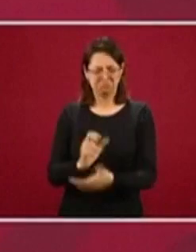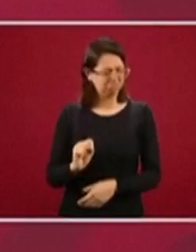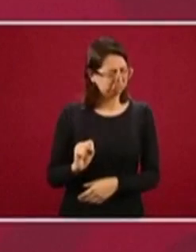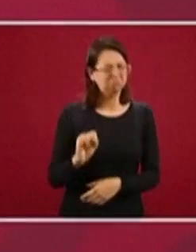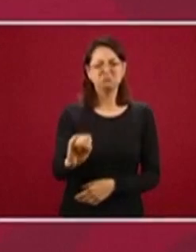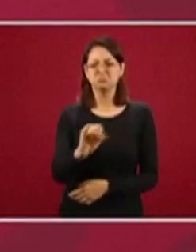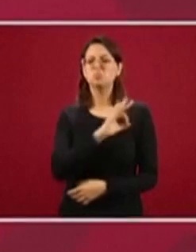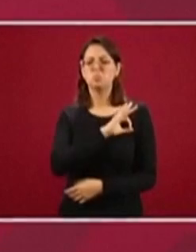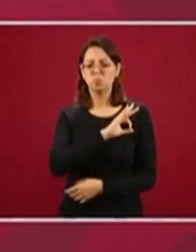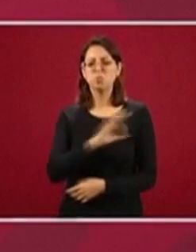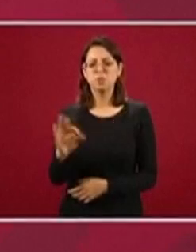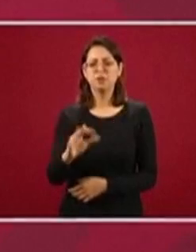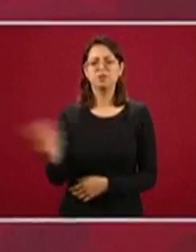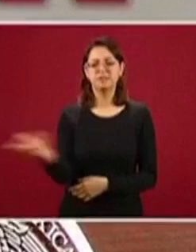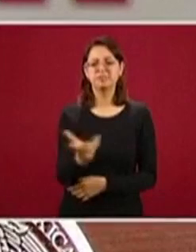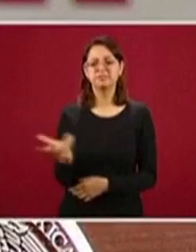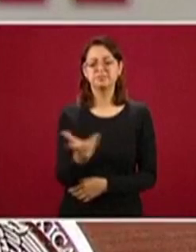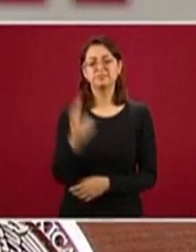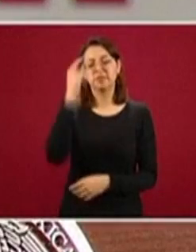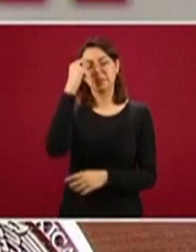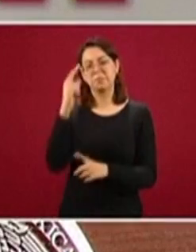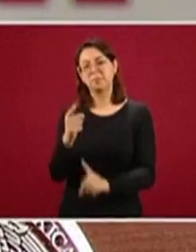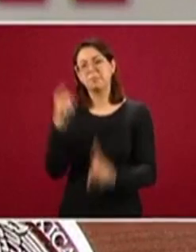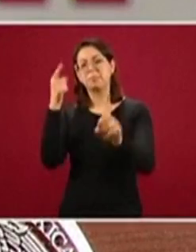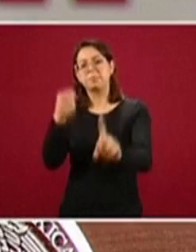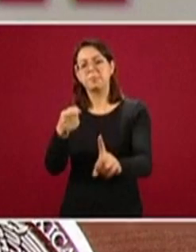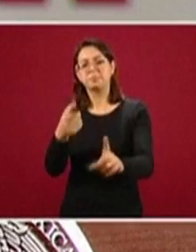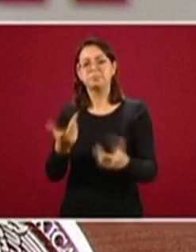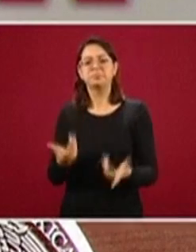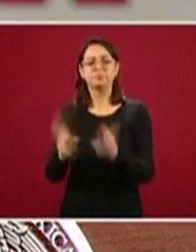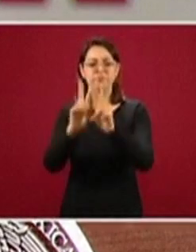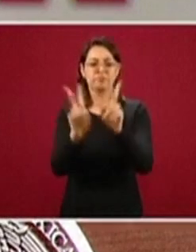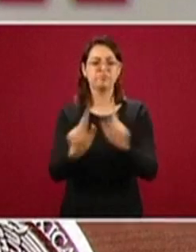open to anything that helps bring peace and tranquility to the country.